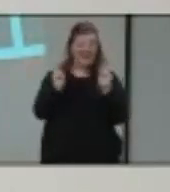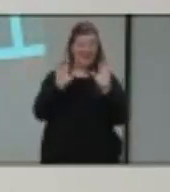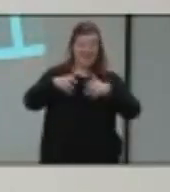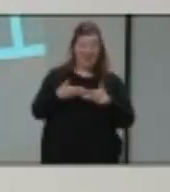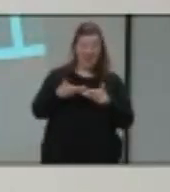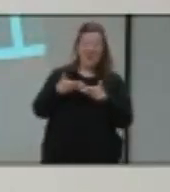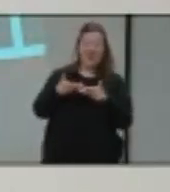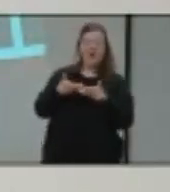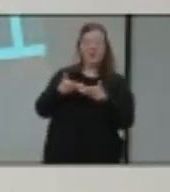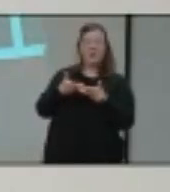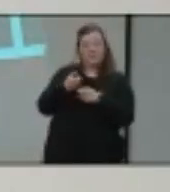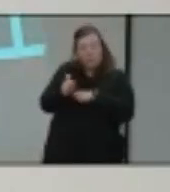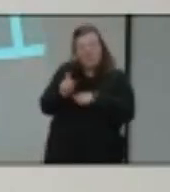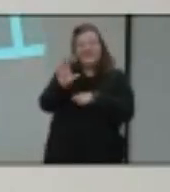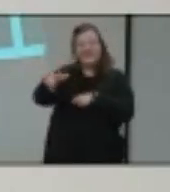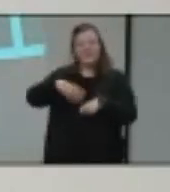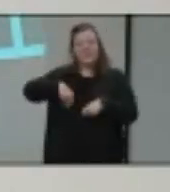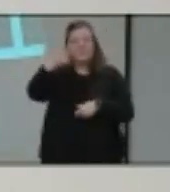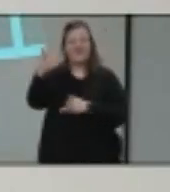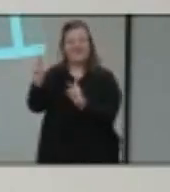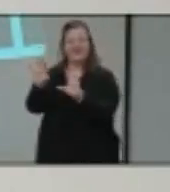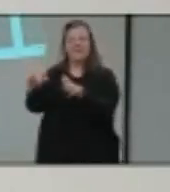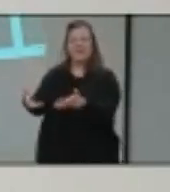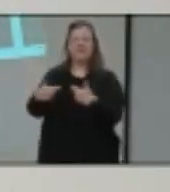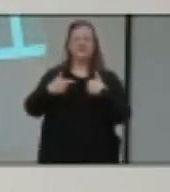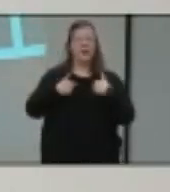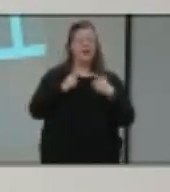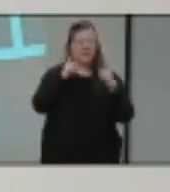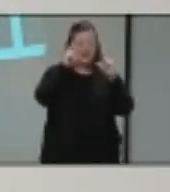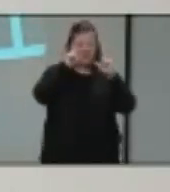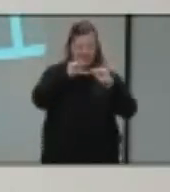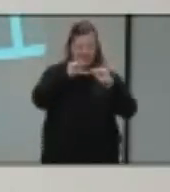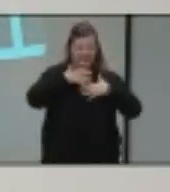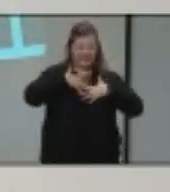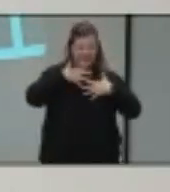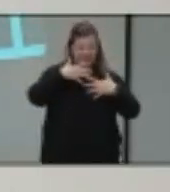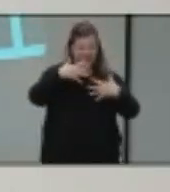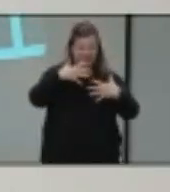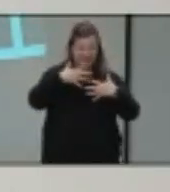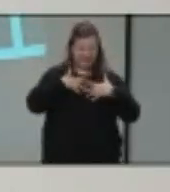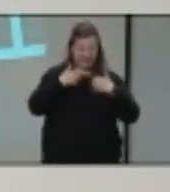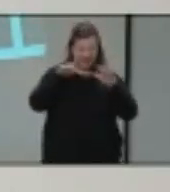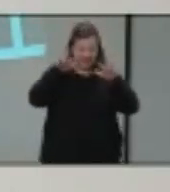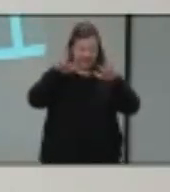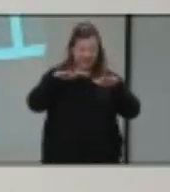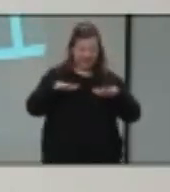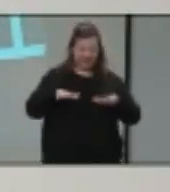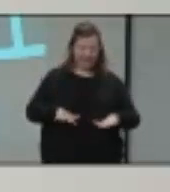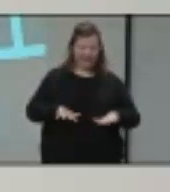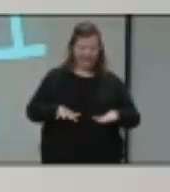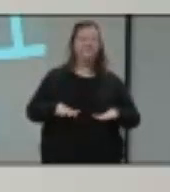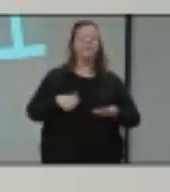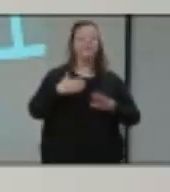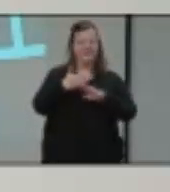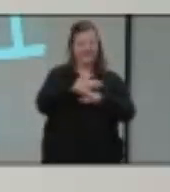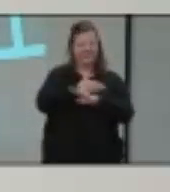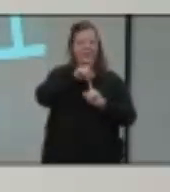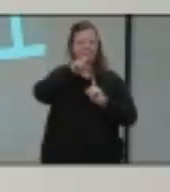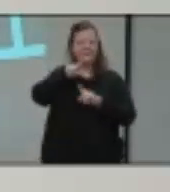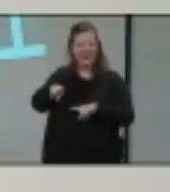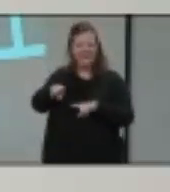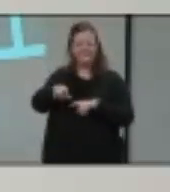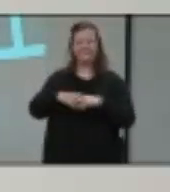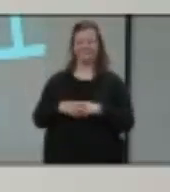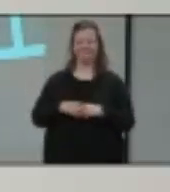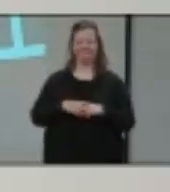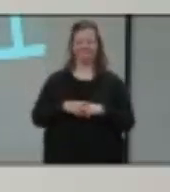majority white society. I closed my eyes and inhaled deeply, hoping to rid myself of any negative self-thoughts with a deep